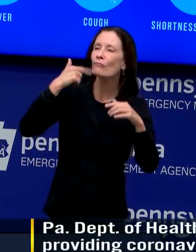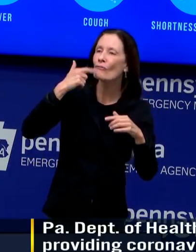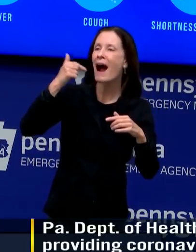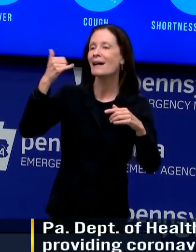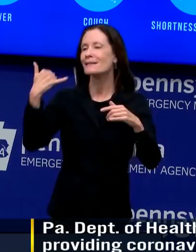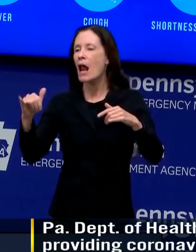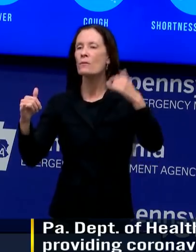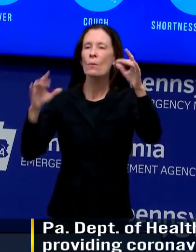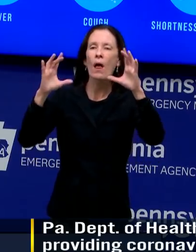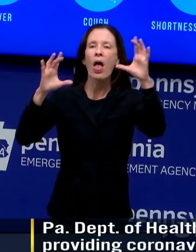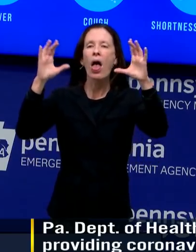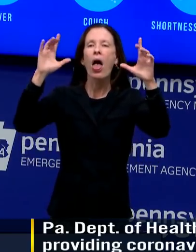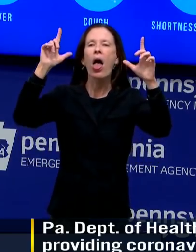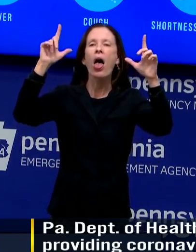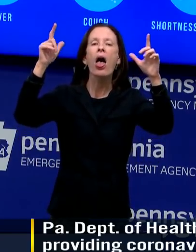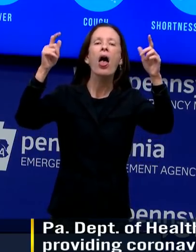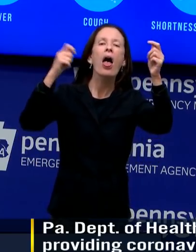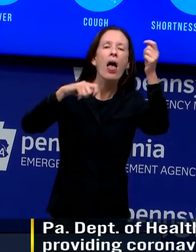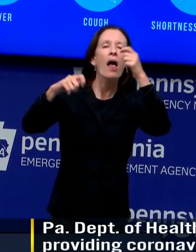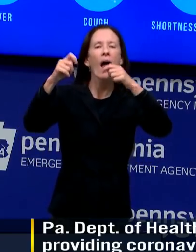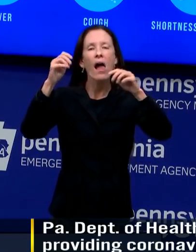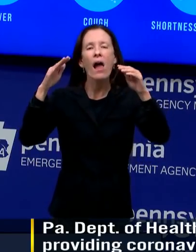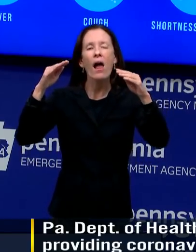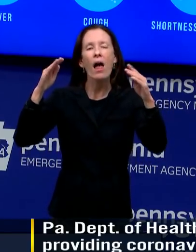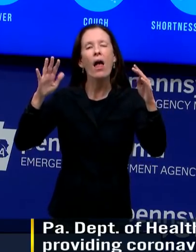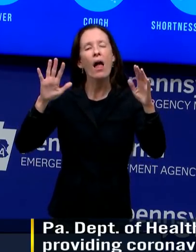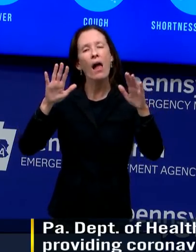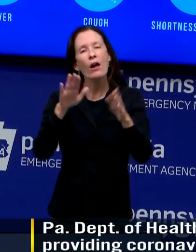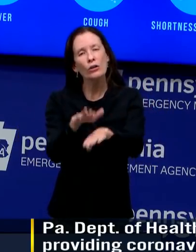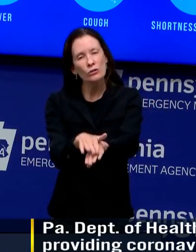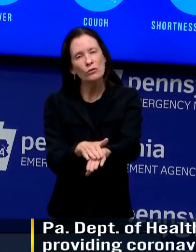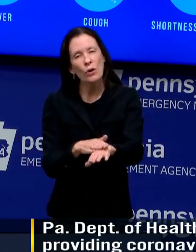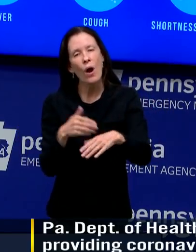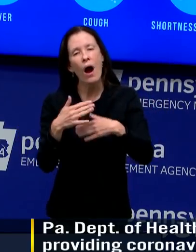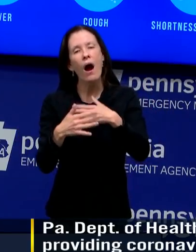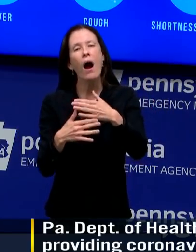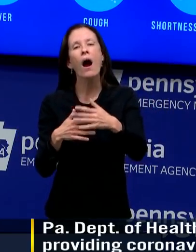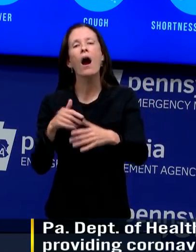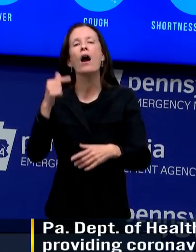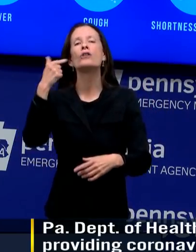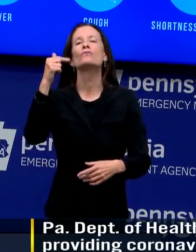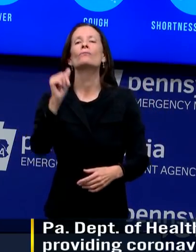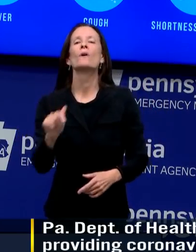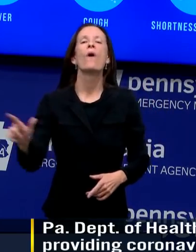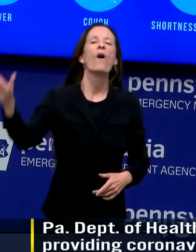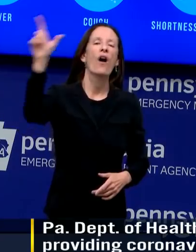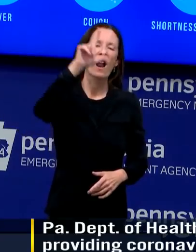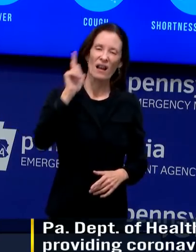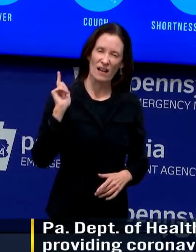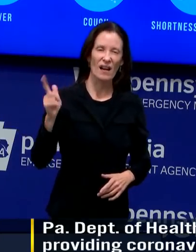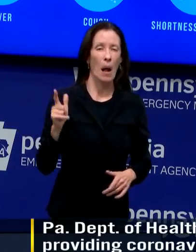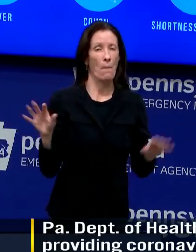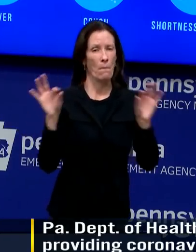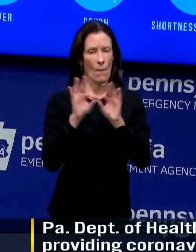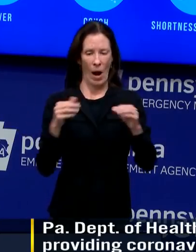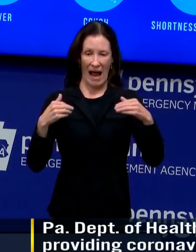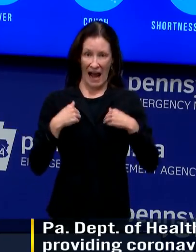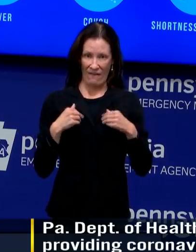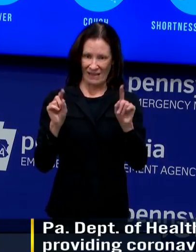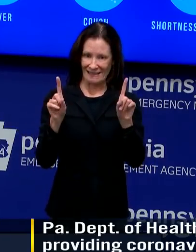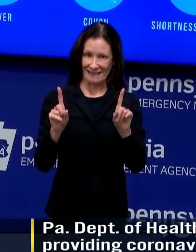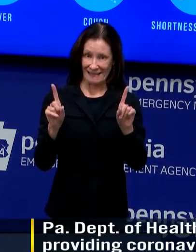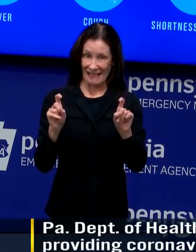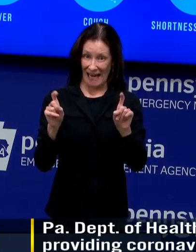very careful testing, which will be really important for symptomatic individuals to see if they have